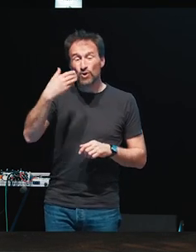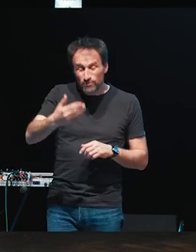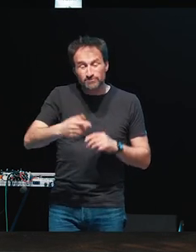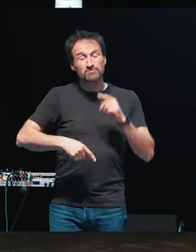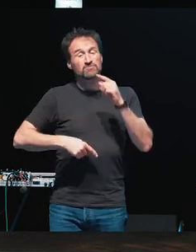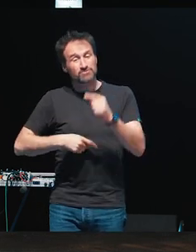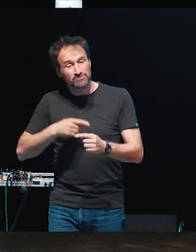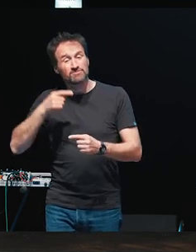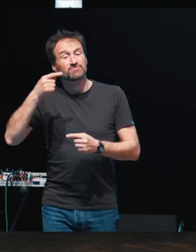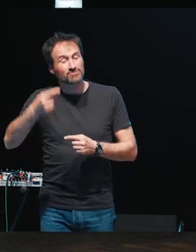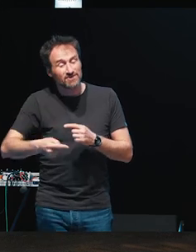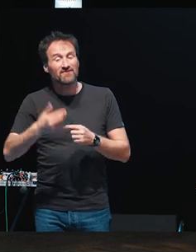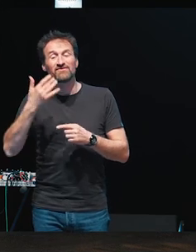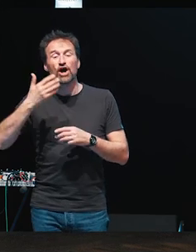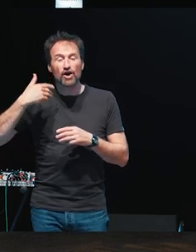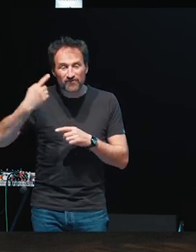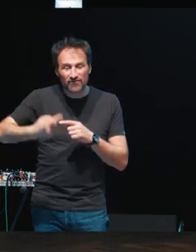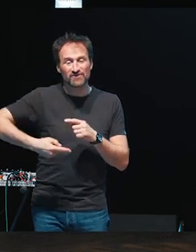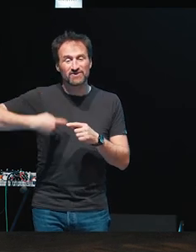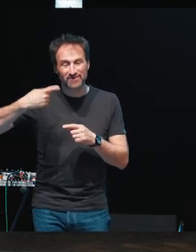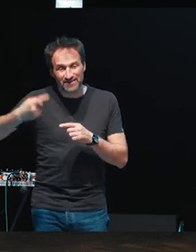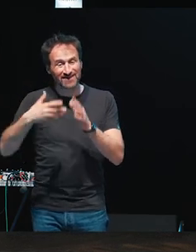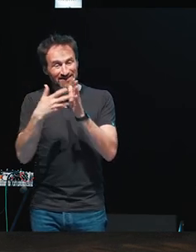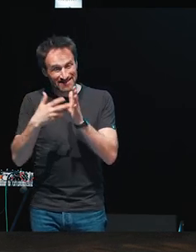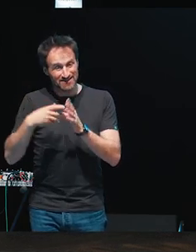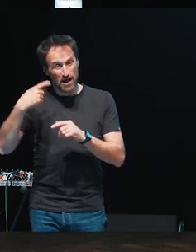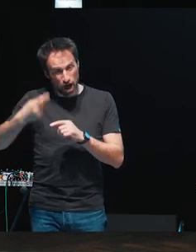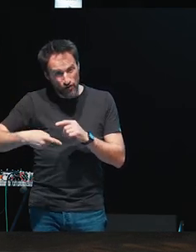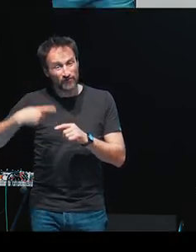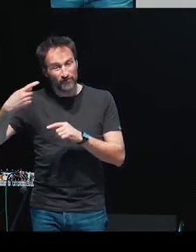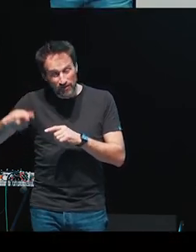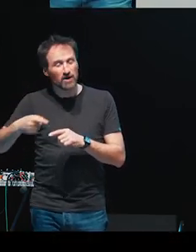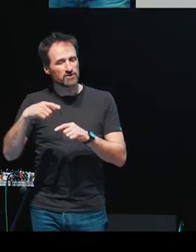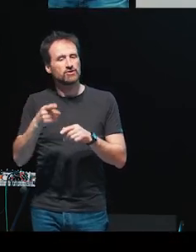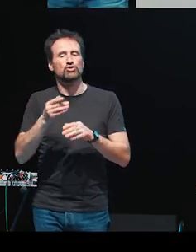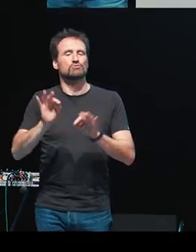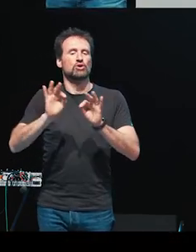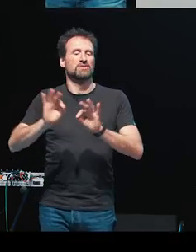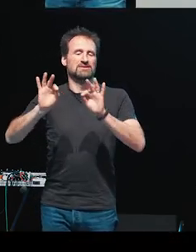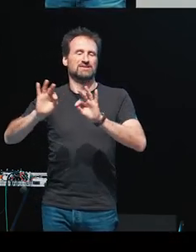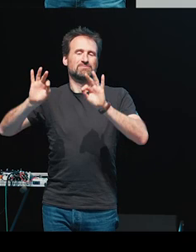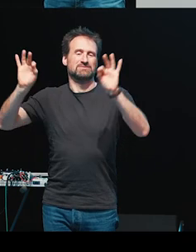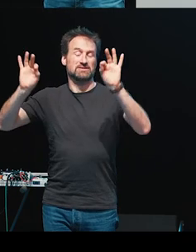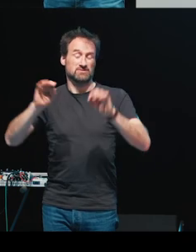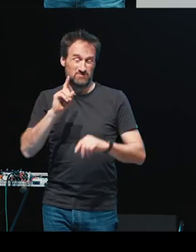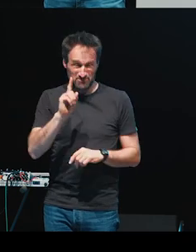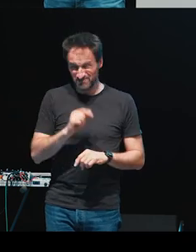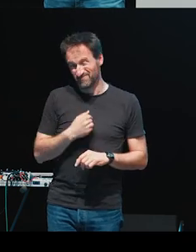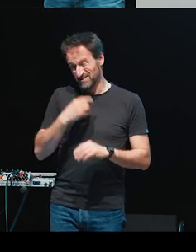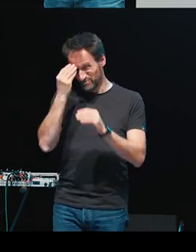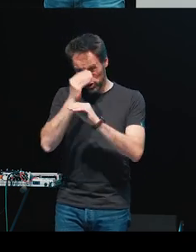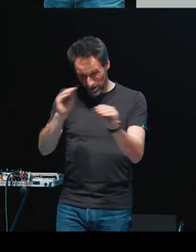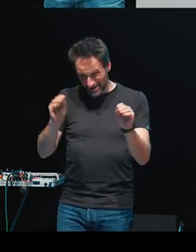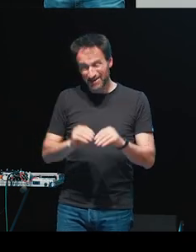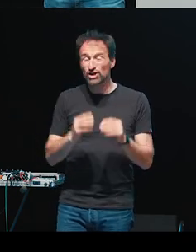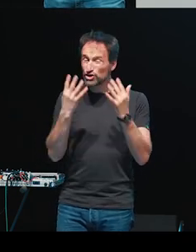it would do better. So, and one more very important thing is 90% of the experiments fail. And that's